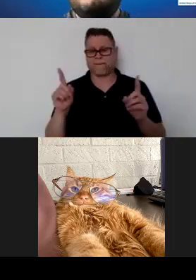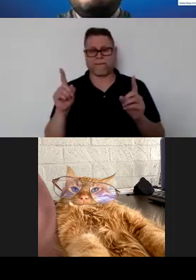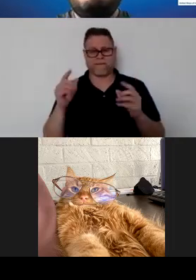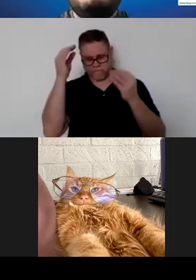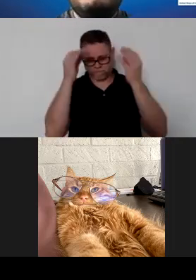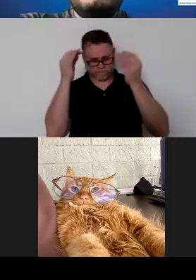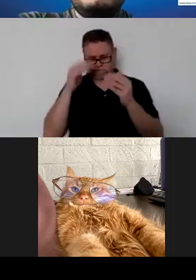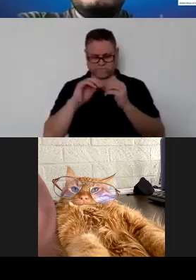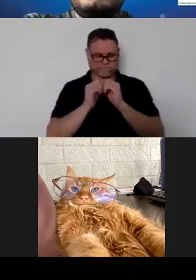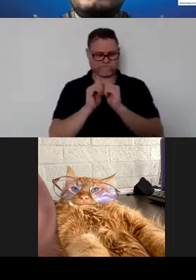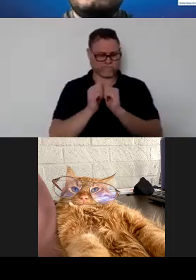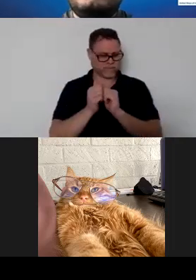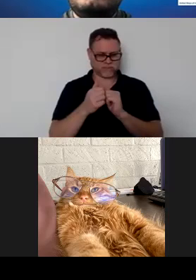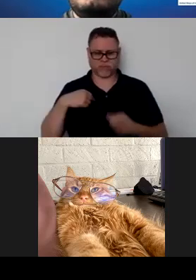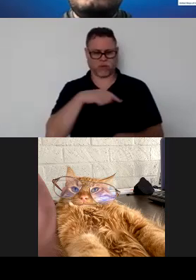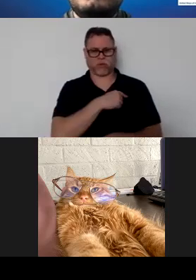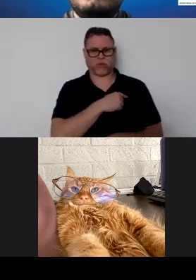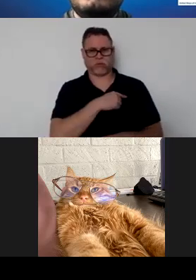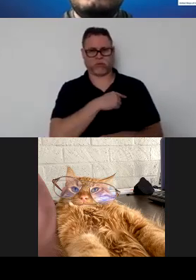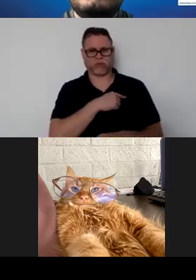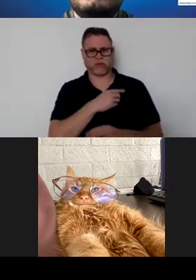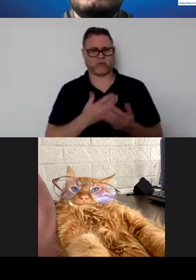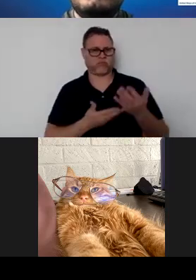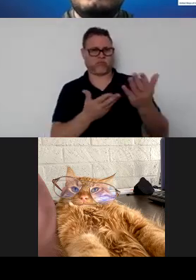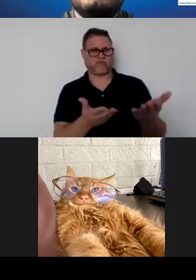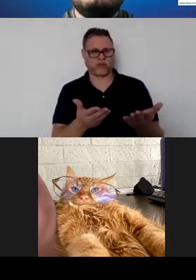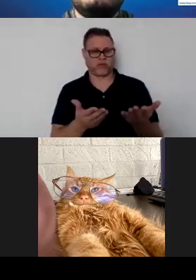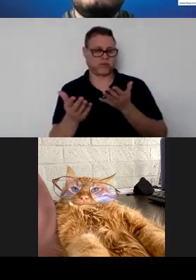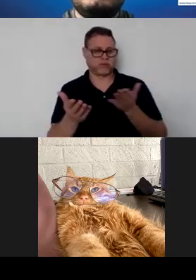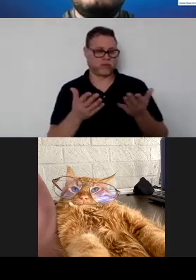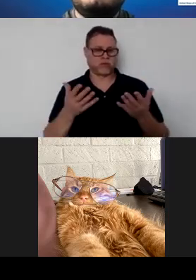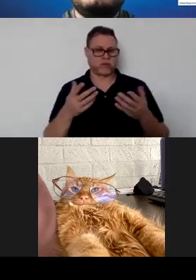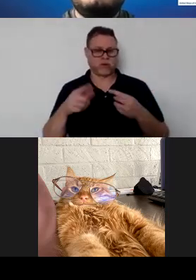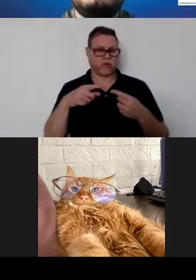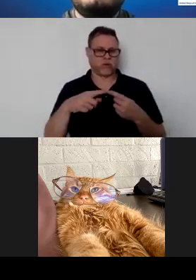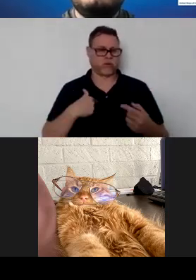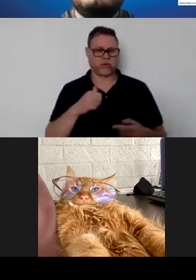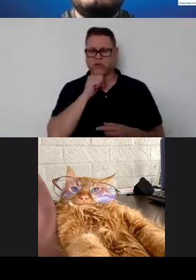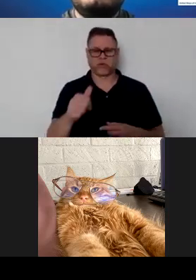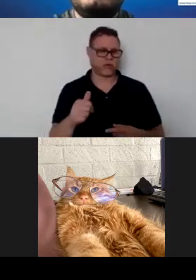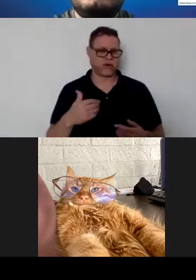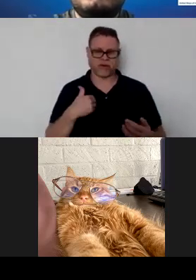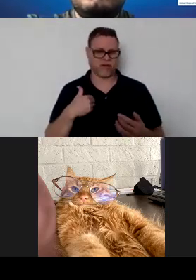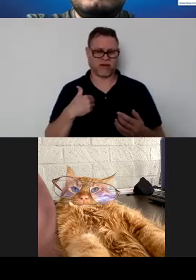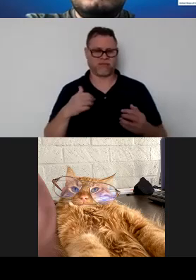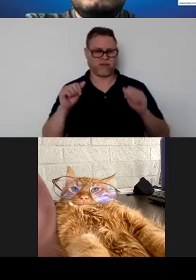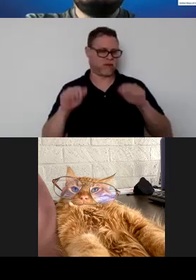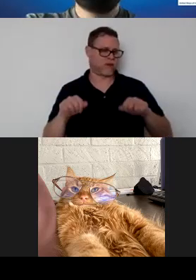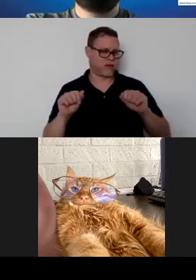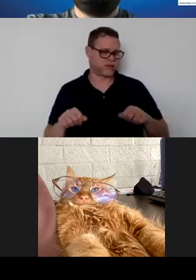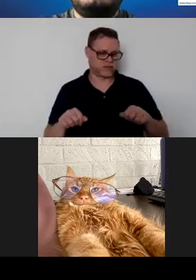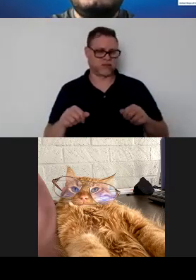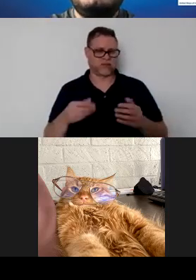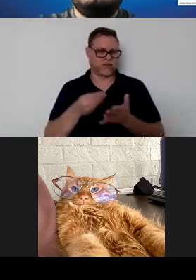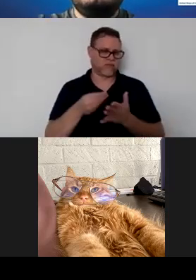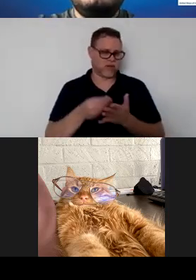thinking about how do we provide services when we don't have necessarily the capacity or the